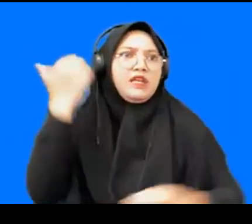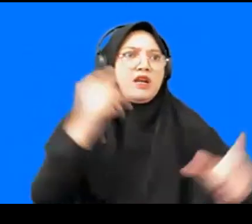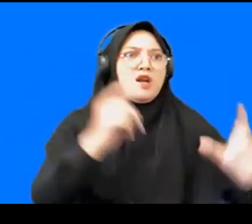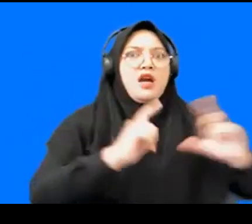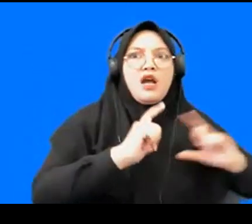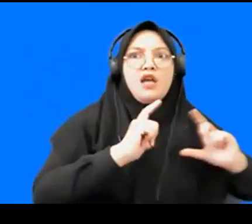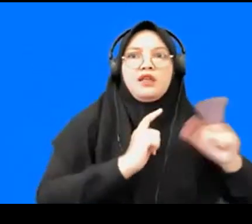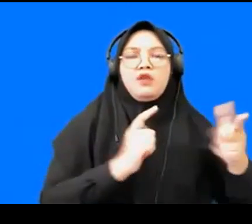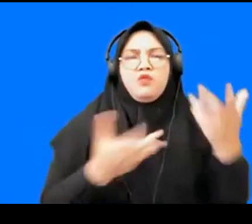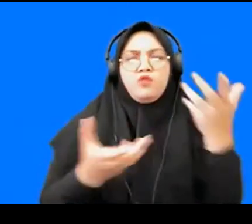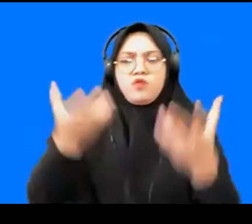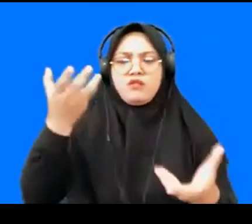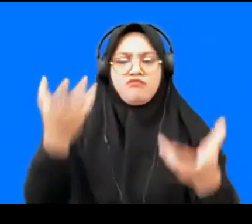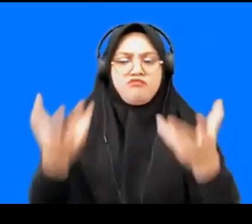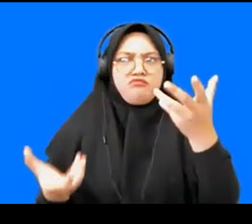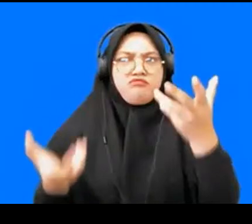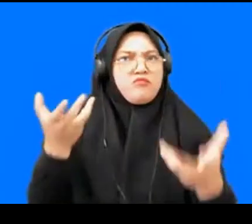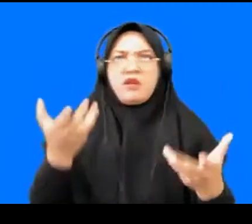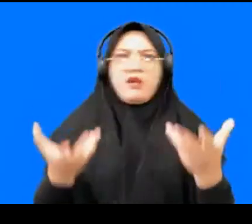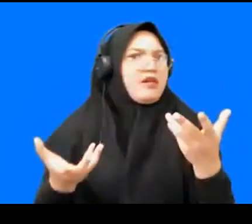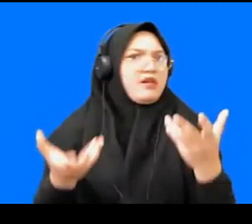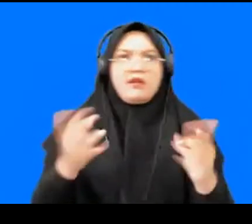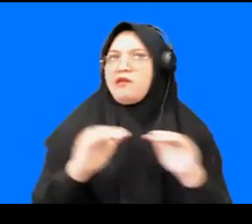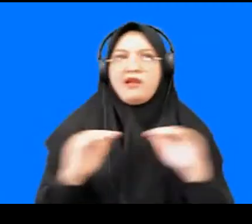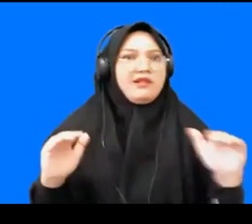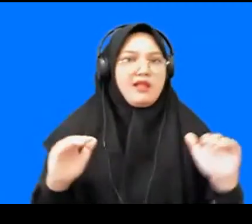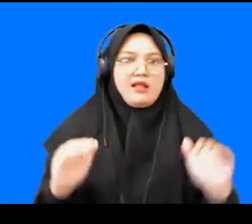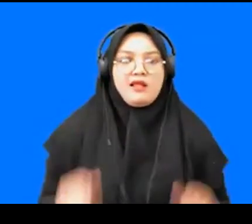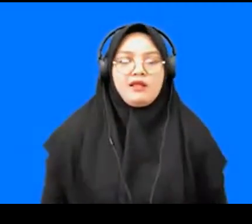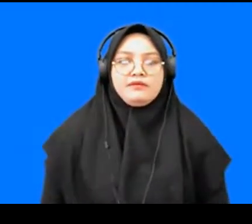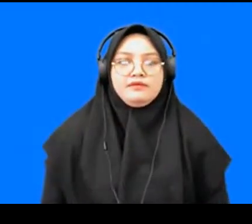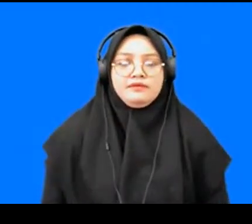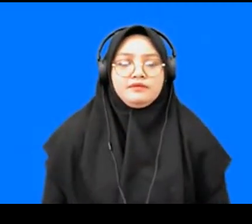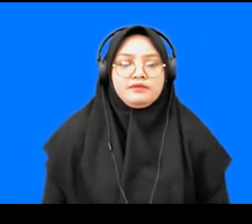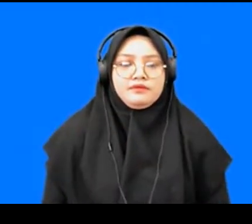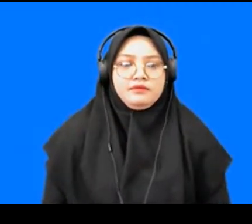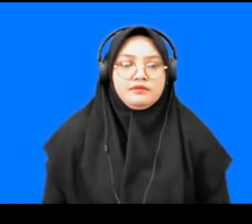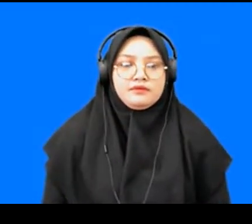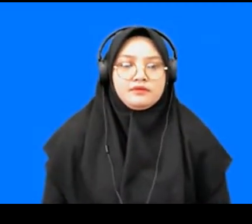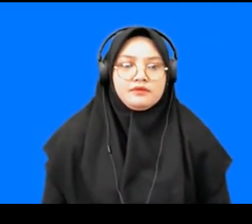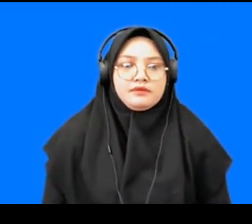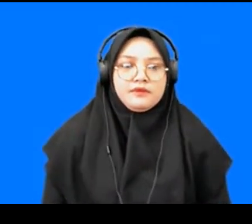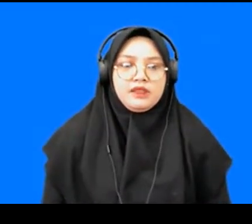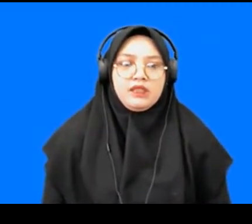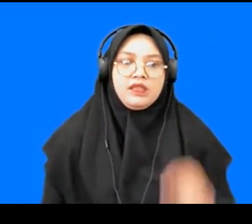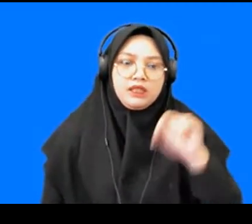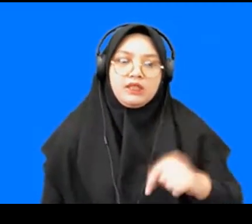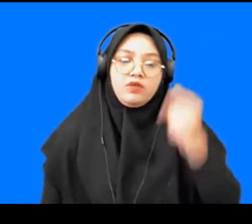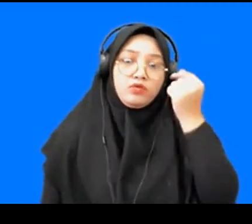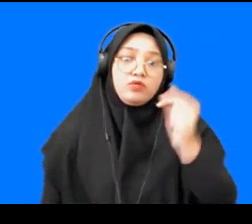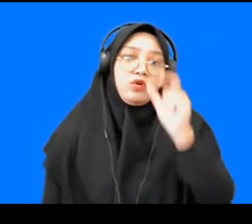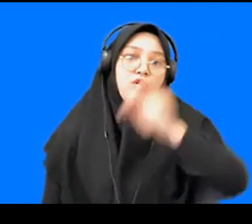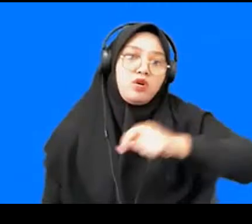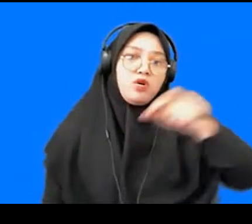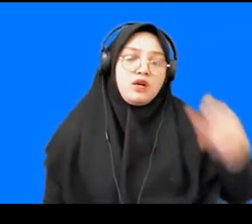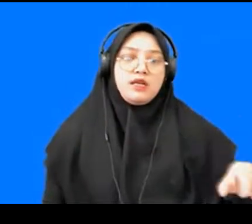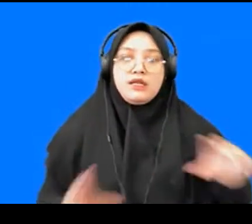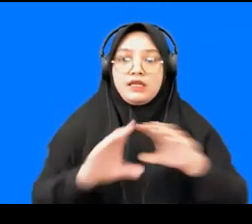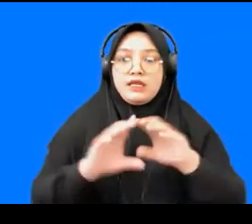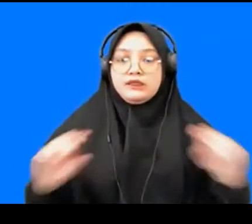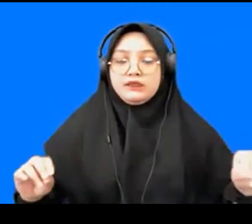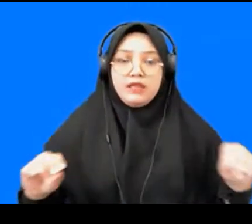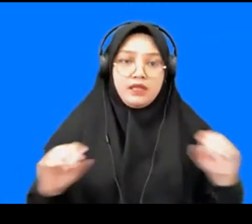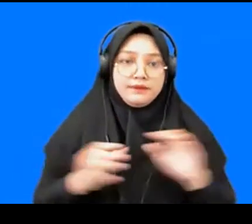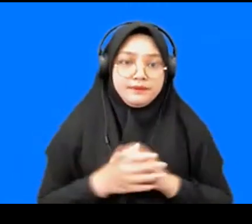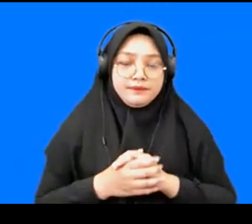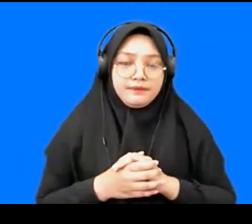So you can just see. And that goes even for employees, no? For working people. Our effective